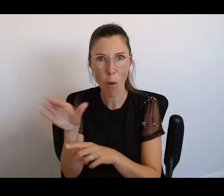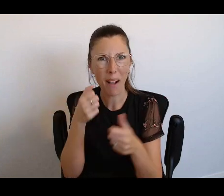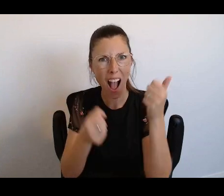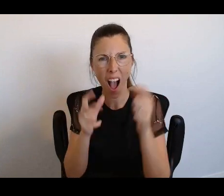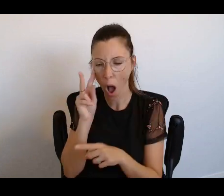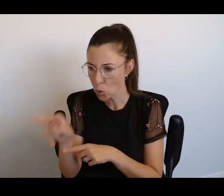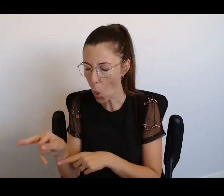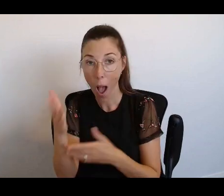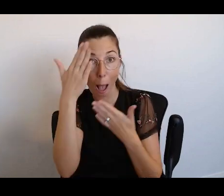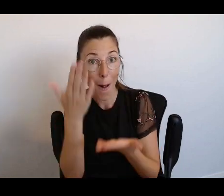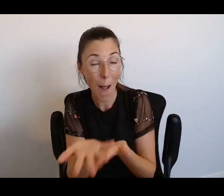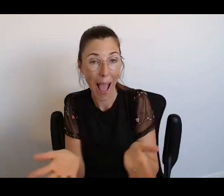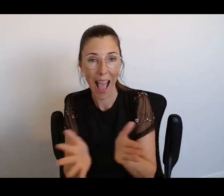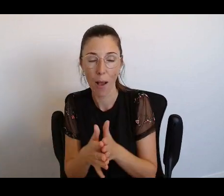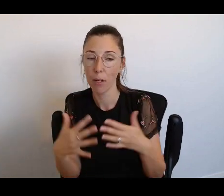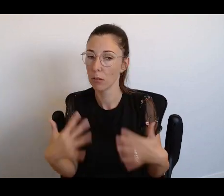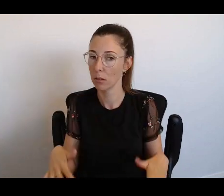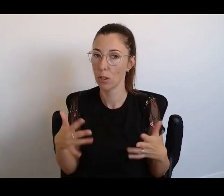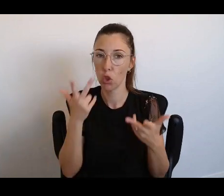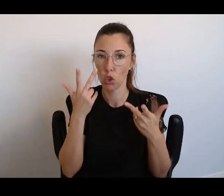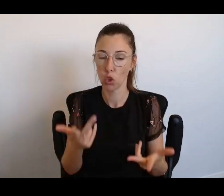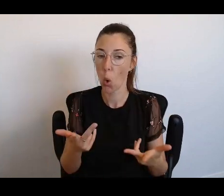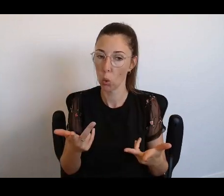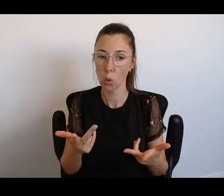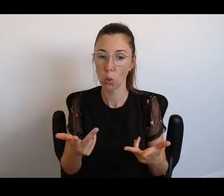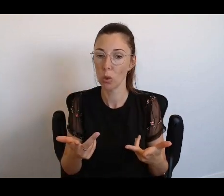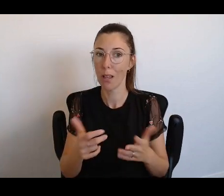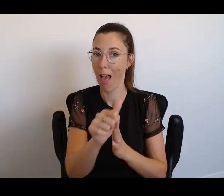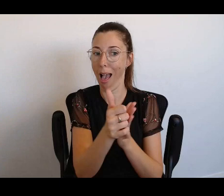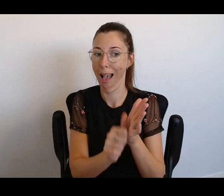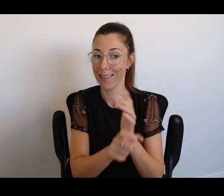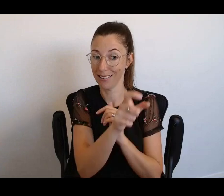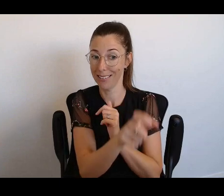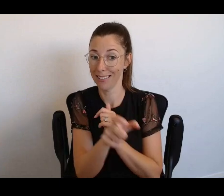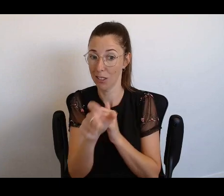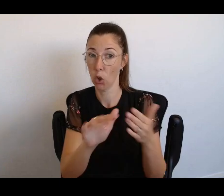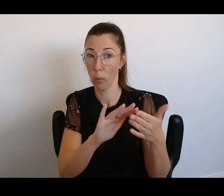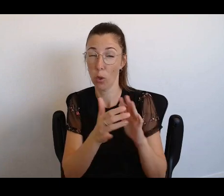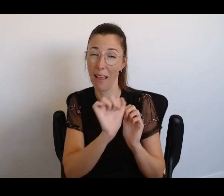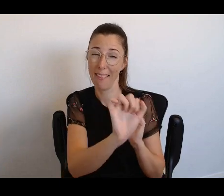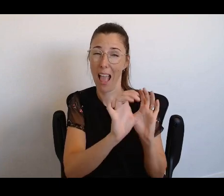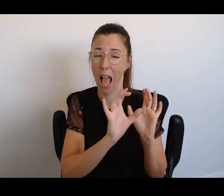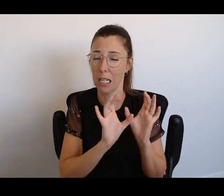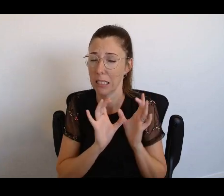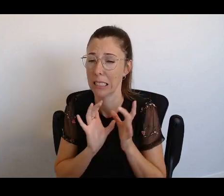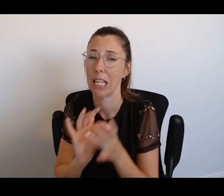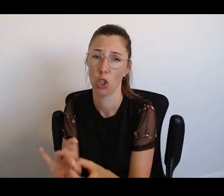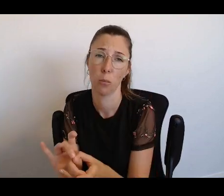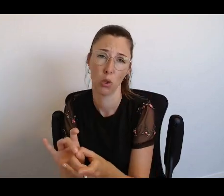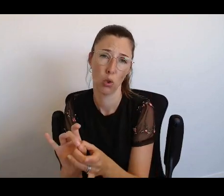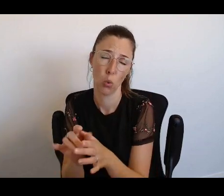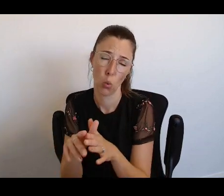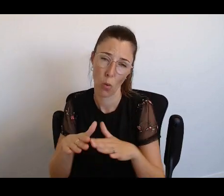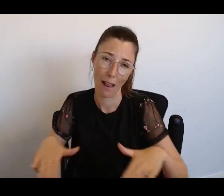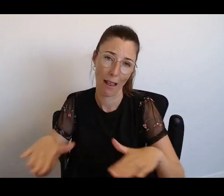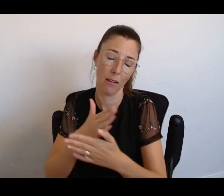but it goes to show the testament to the artist and the community's attachment to the land and the landscape. Nancy